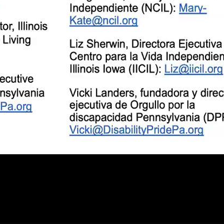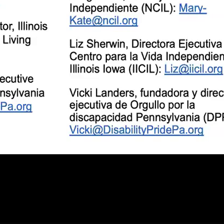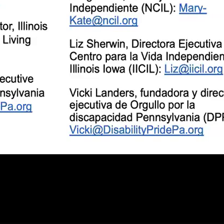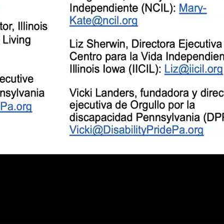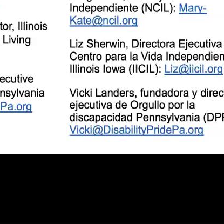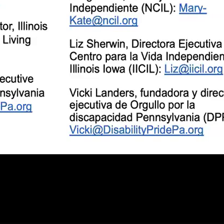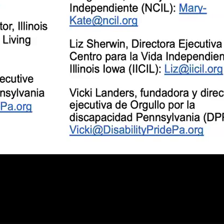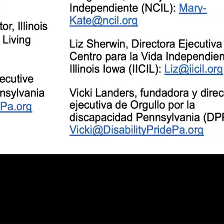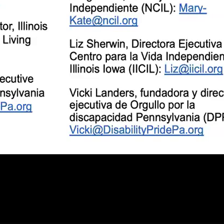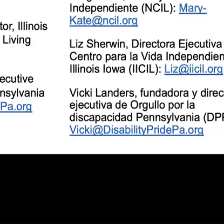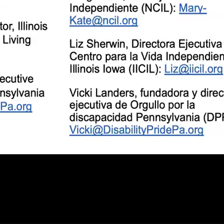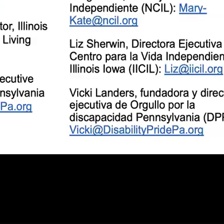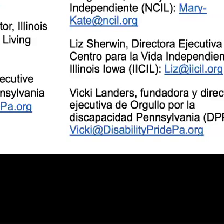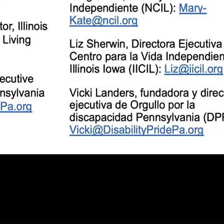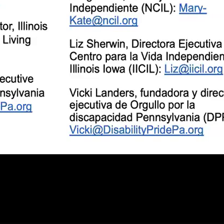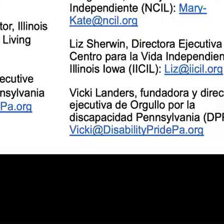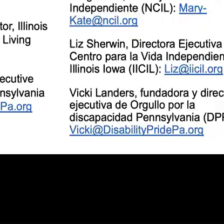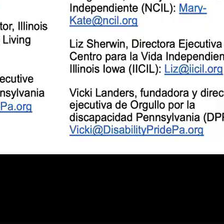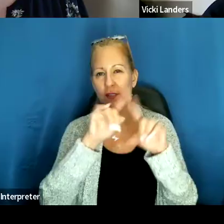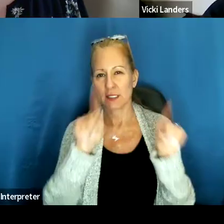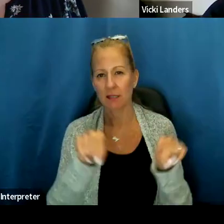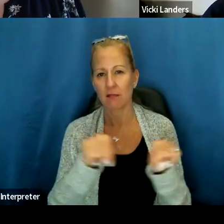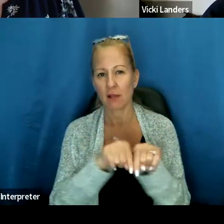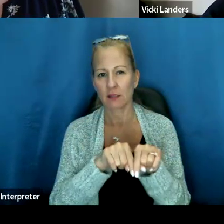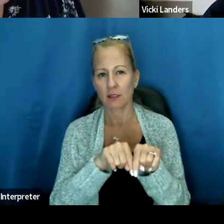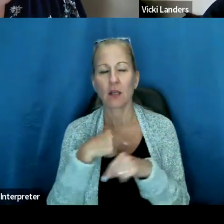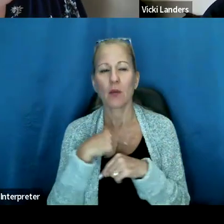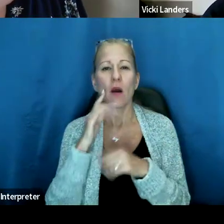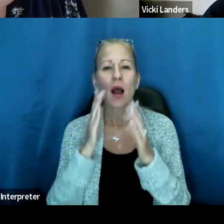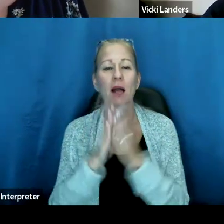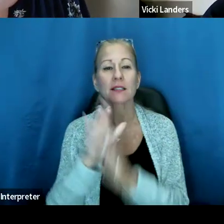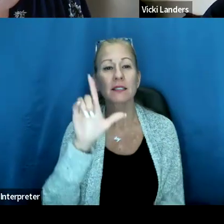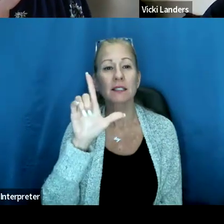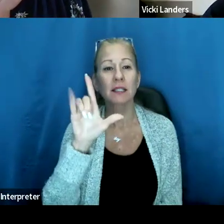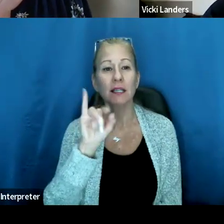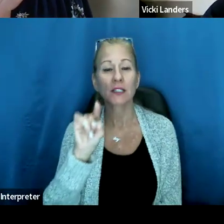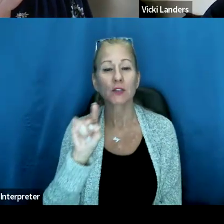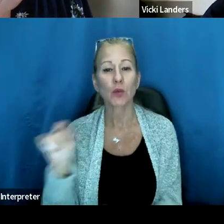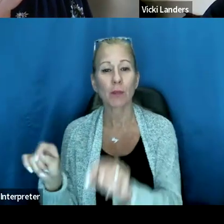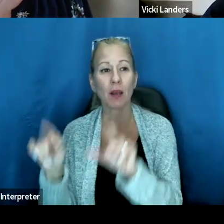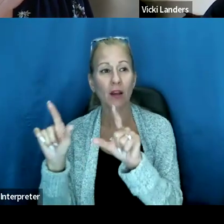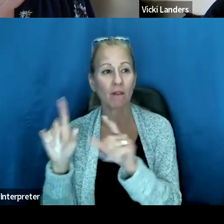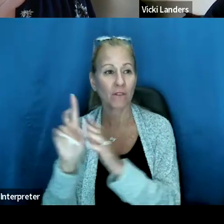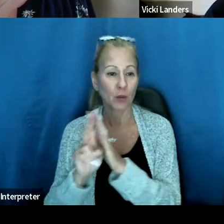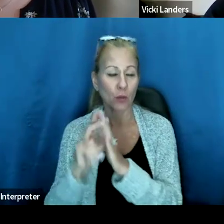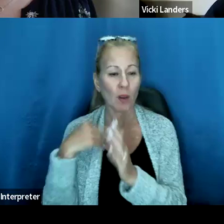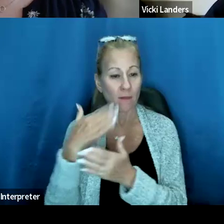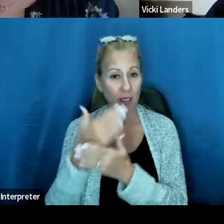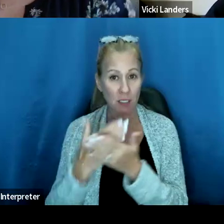going to stop sharing the slide so that and ask Liz to come back on video because we have some